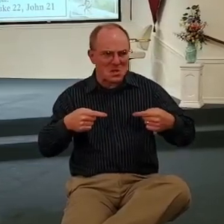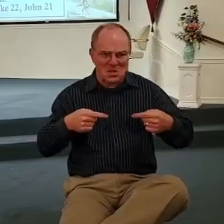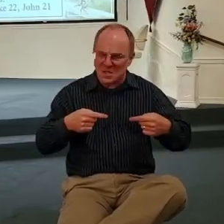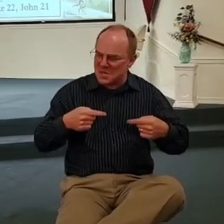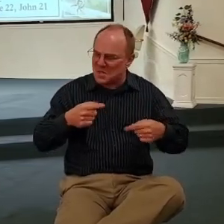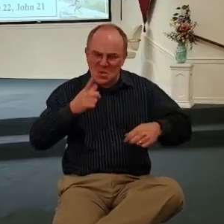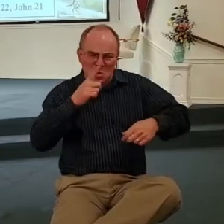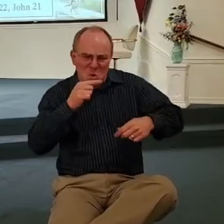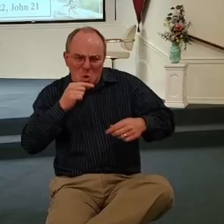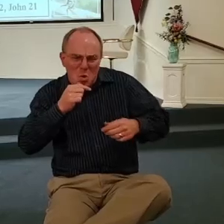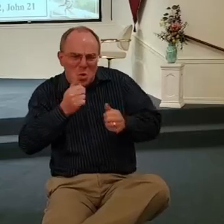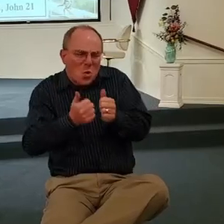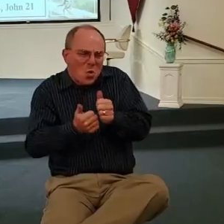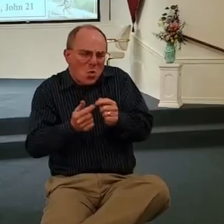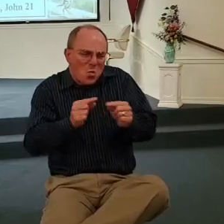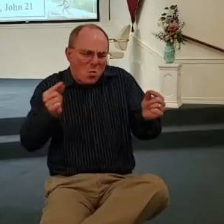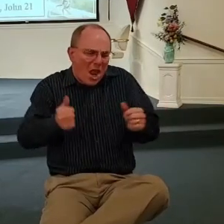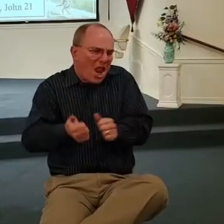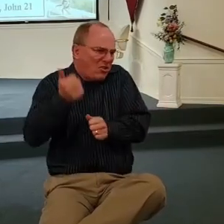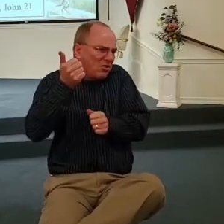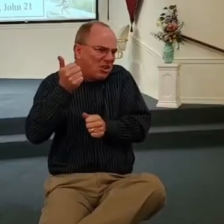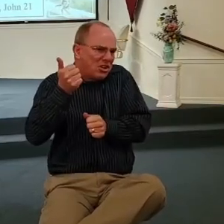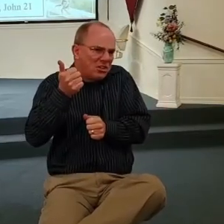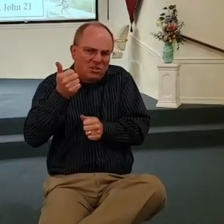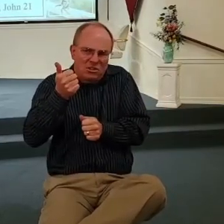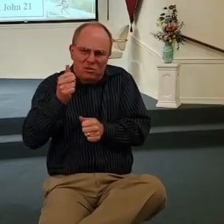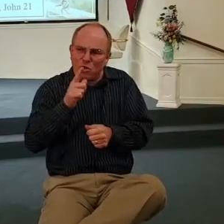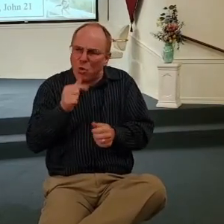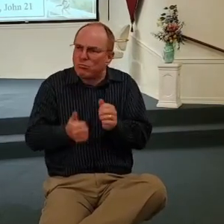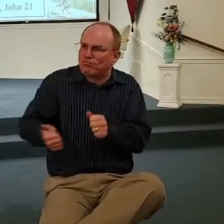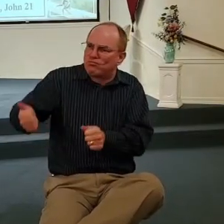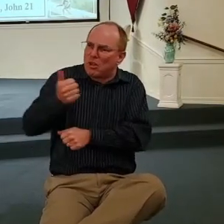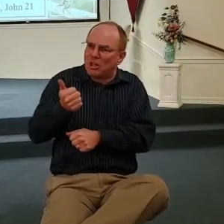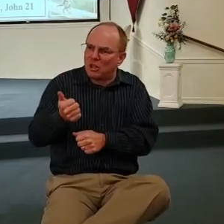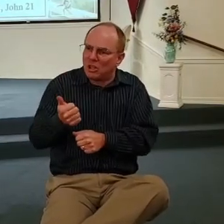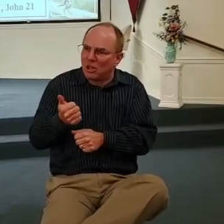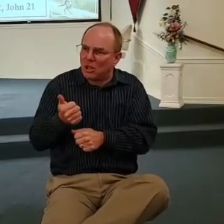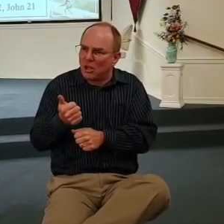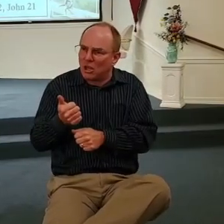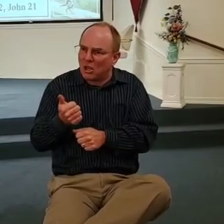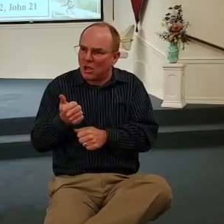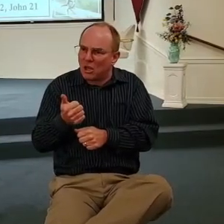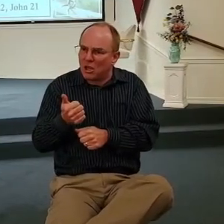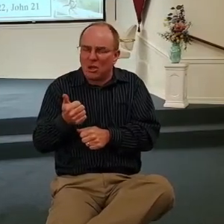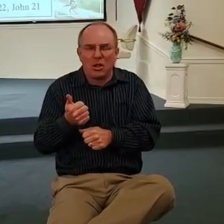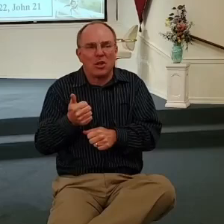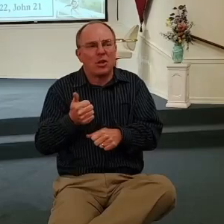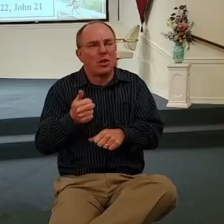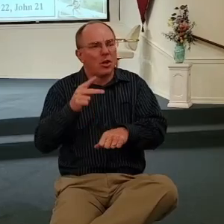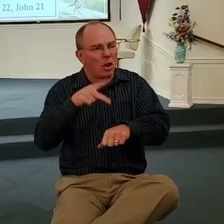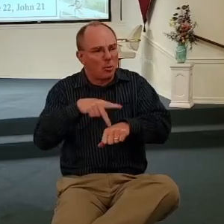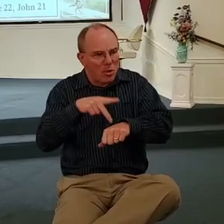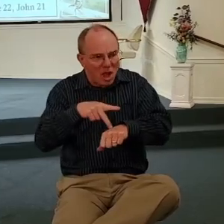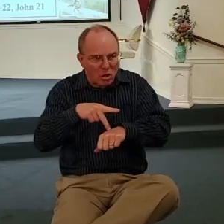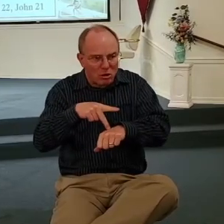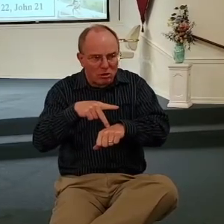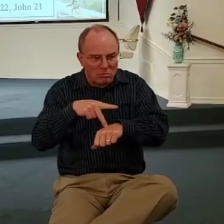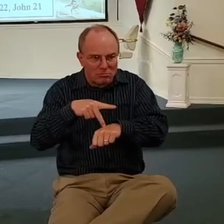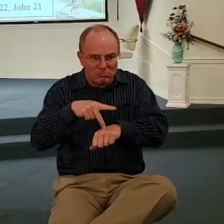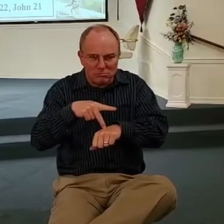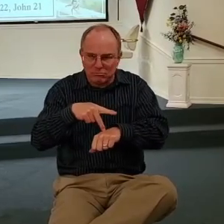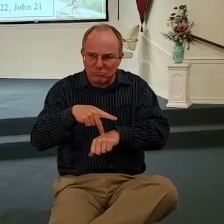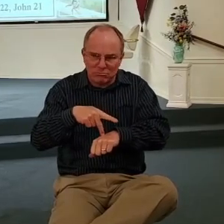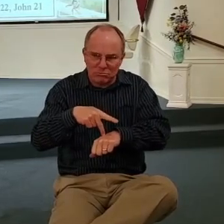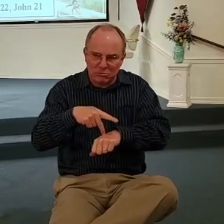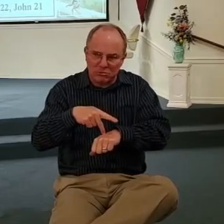is the greatest. And as that dispute closes, Peter, with a zealous,